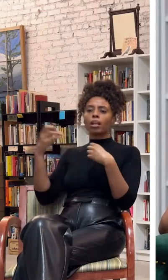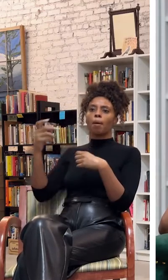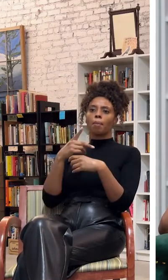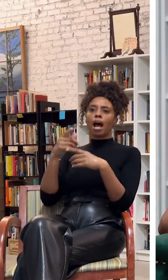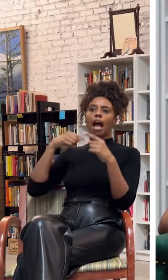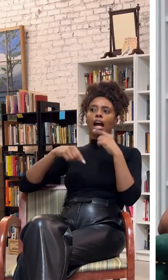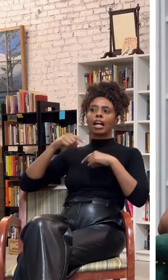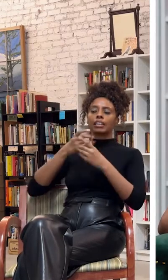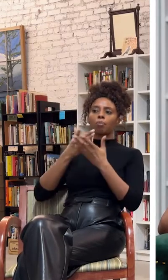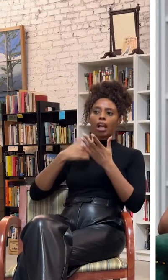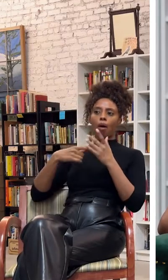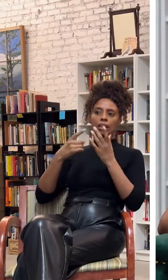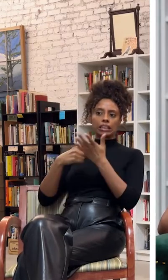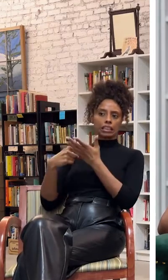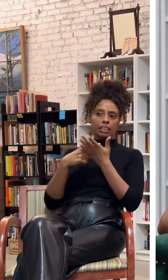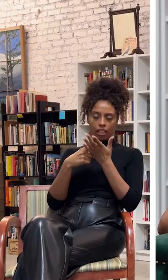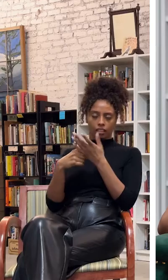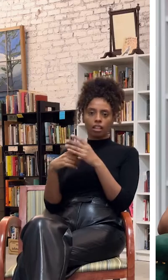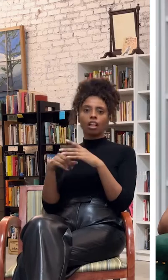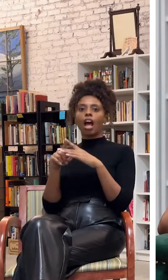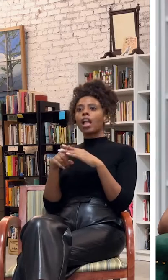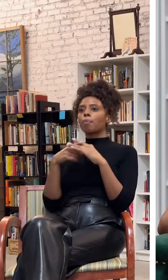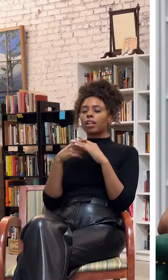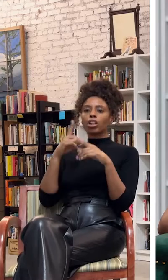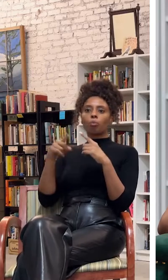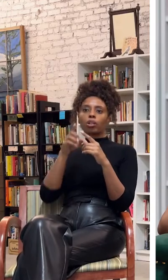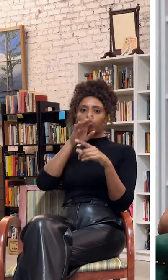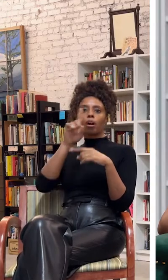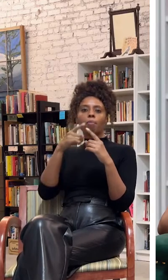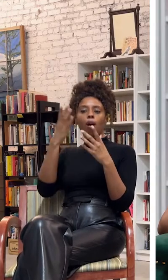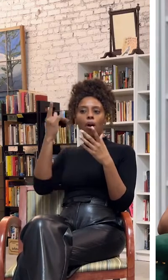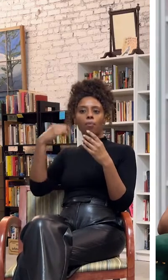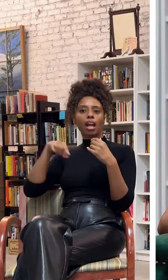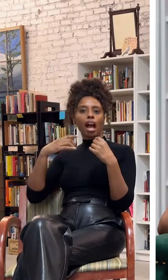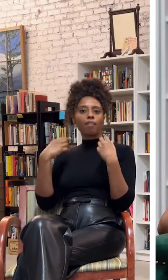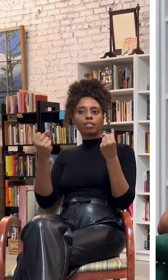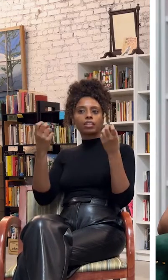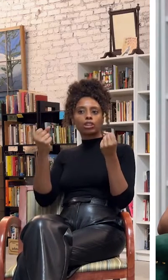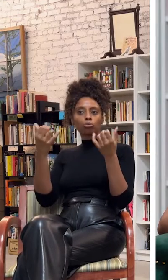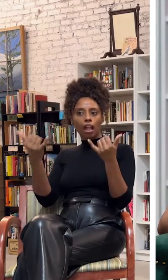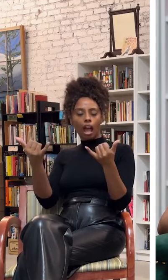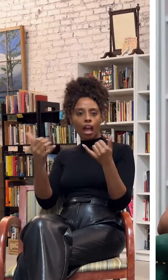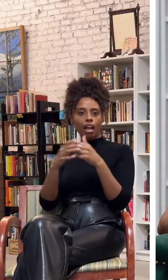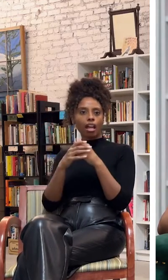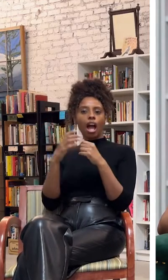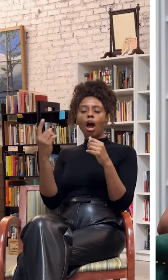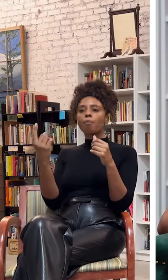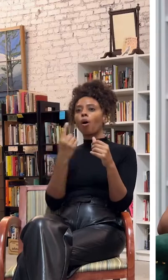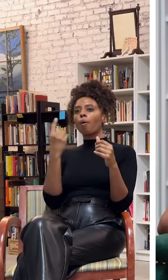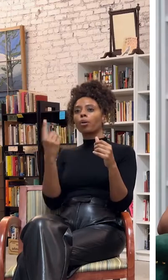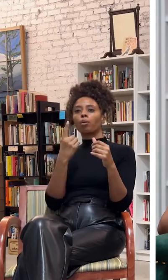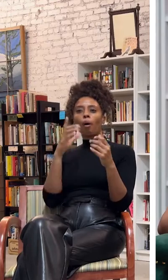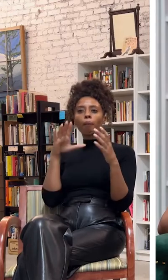something I wanted to circle to, because at the very beginning, when you spoke about why we have sign today, I'm always, always,